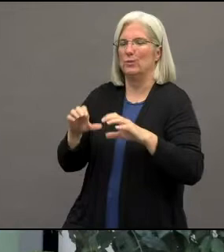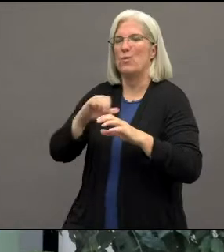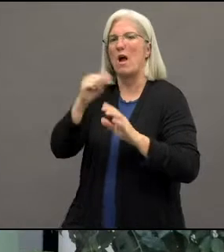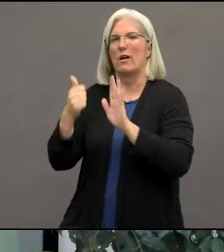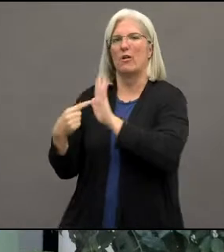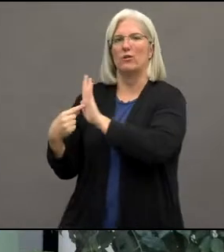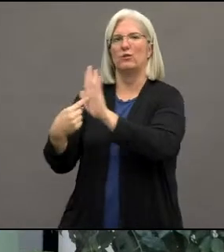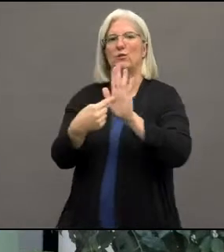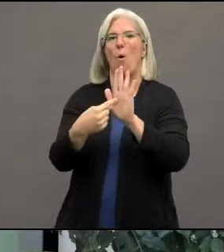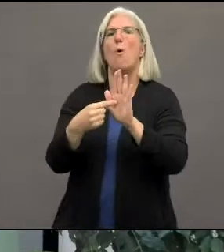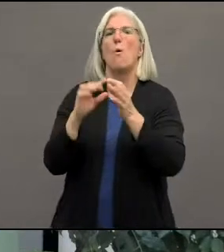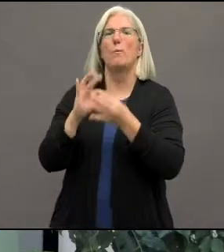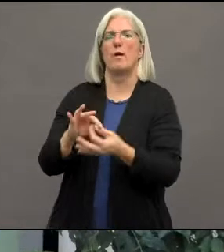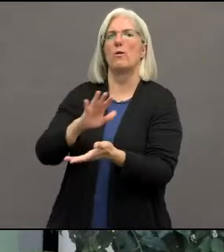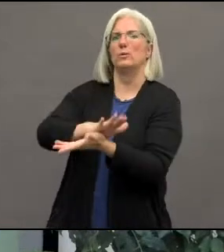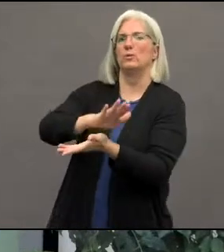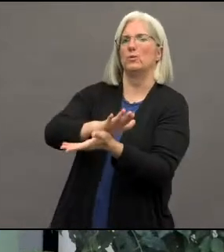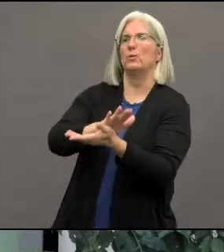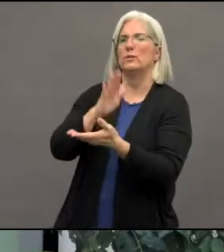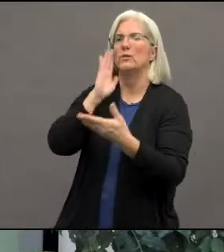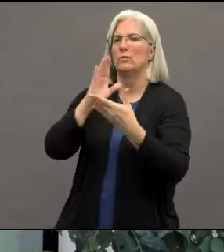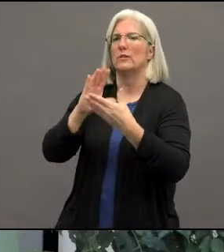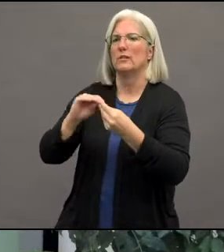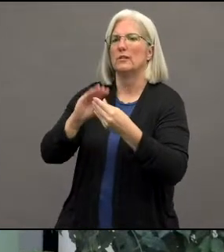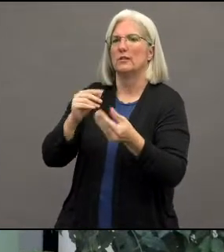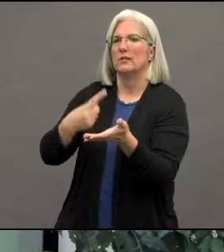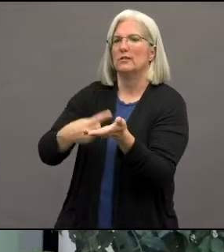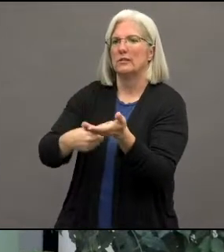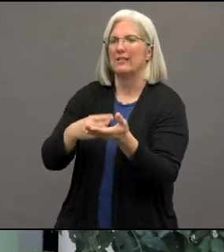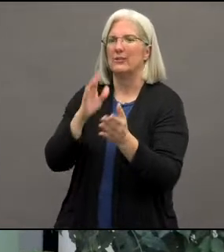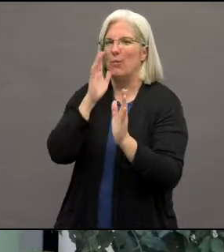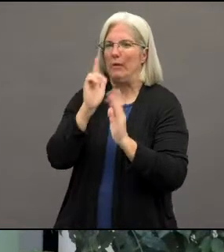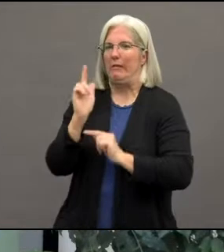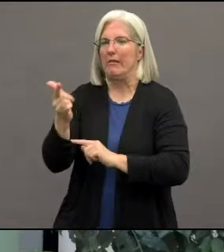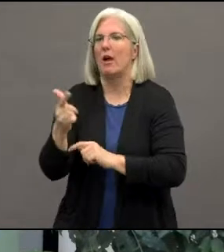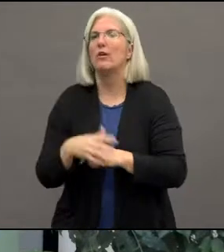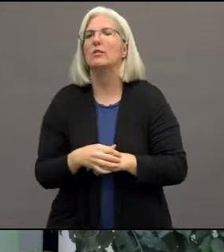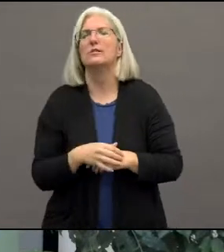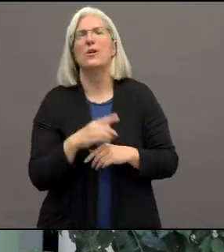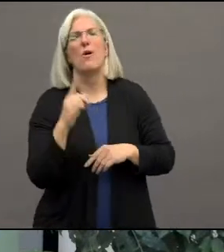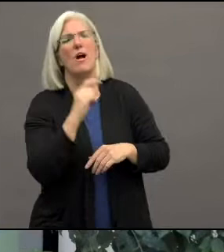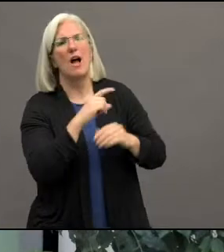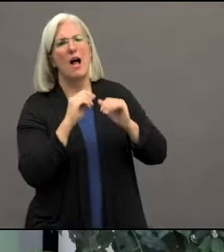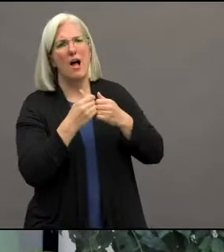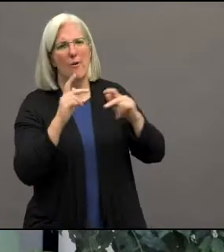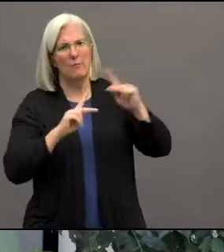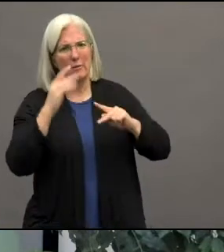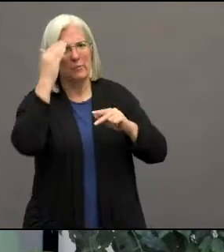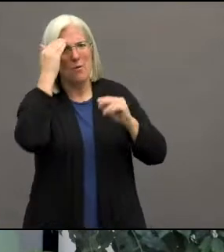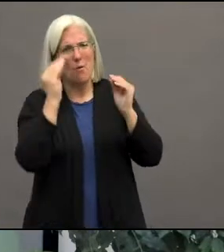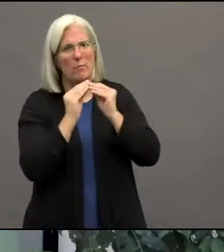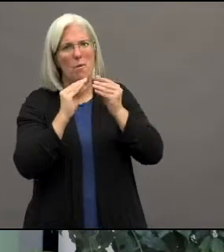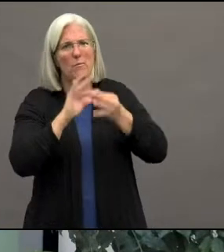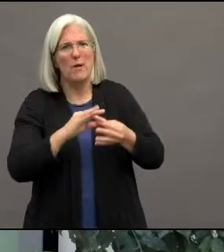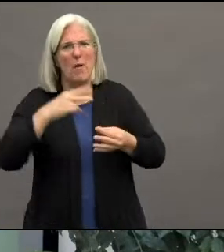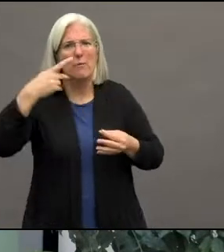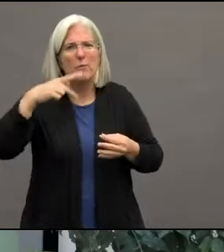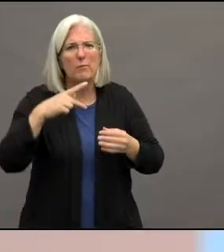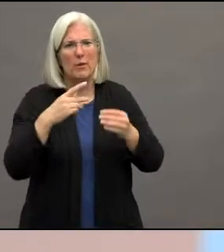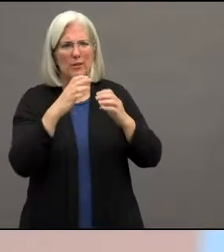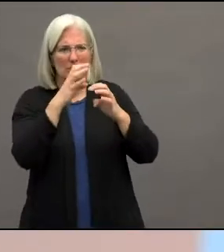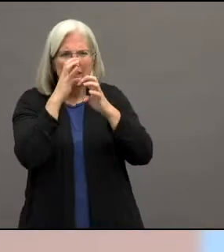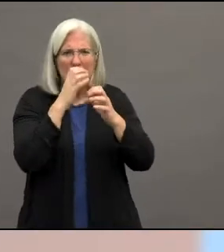information about the purple tier and the restrictions that we have here in the county? Yeah, so to talk